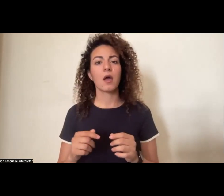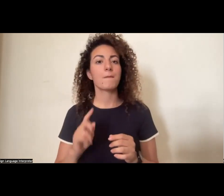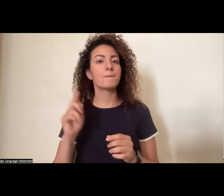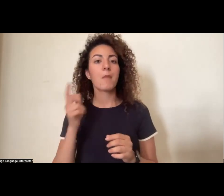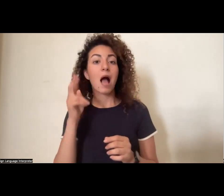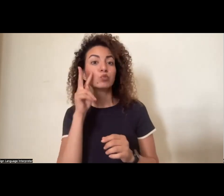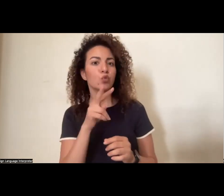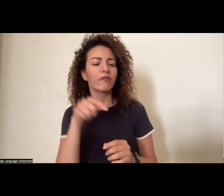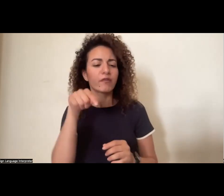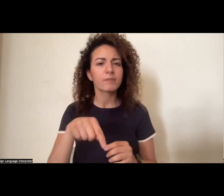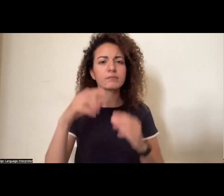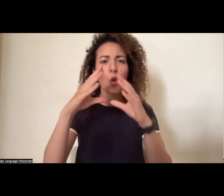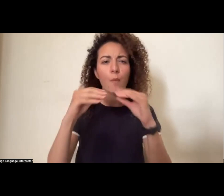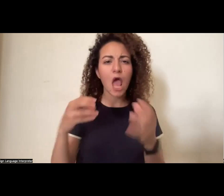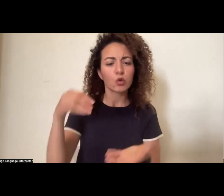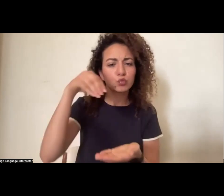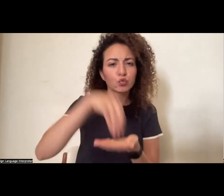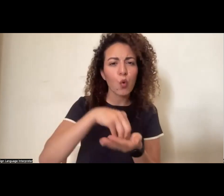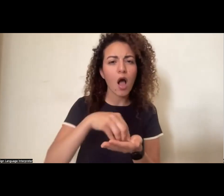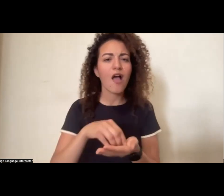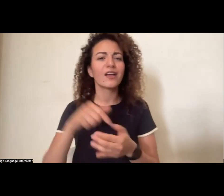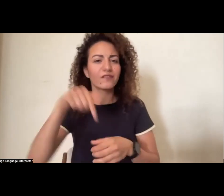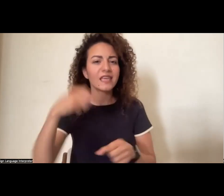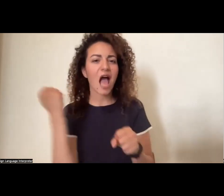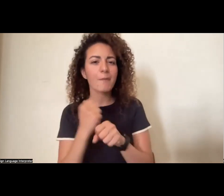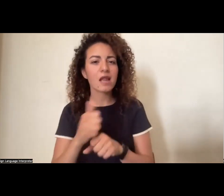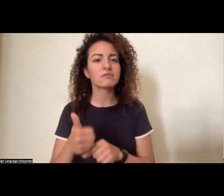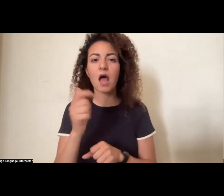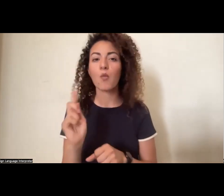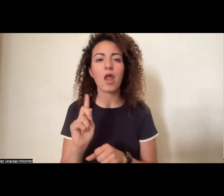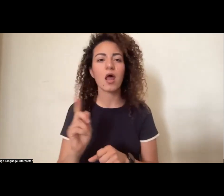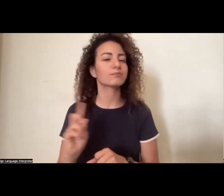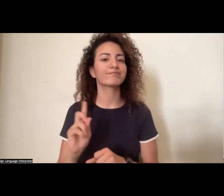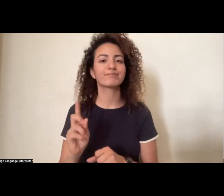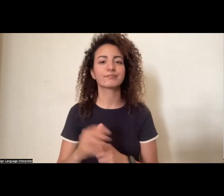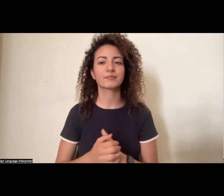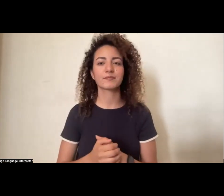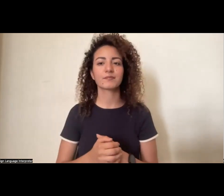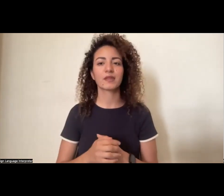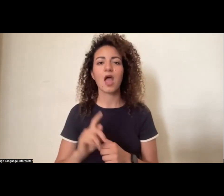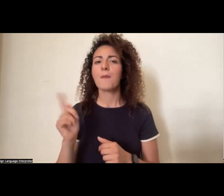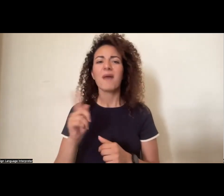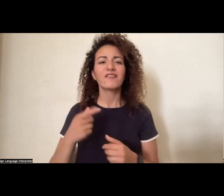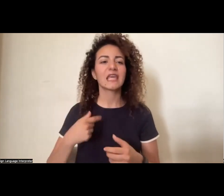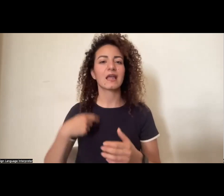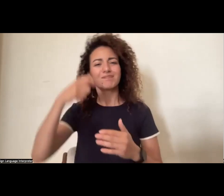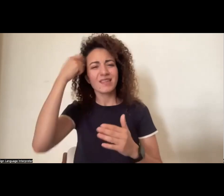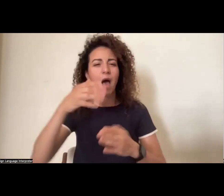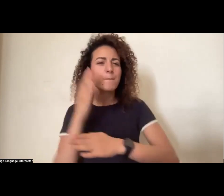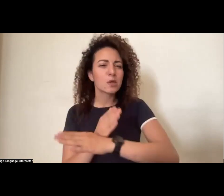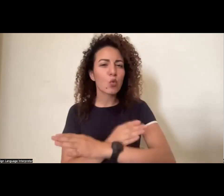not capturing the reality in their discourse and are not acting on it and exerting enough effort to